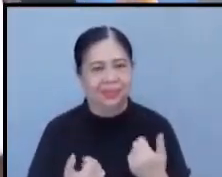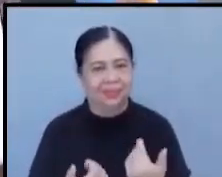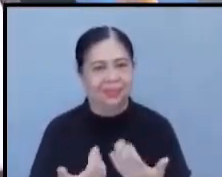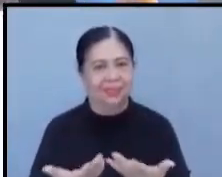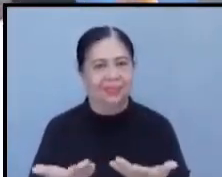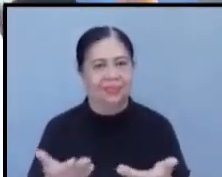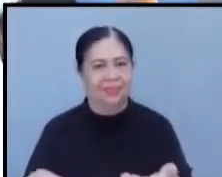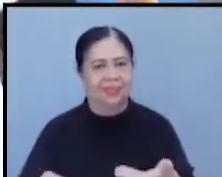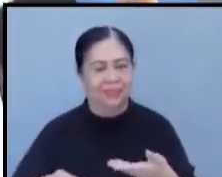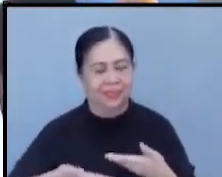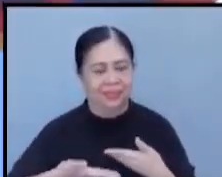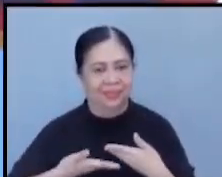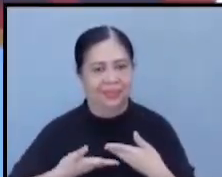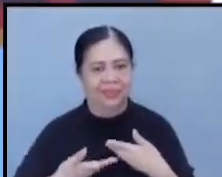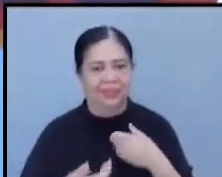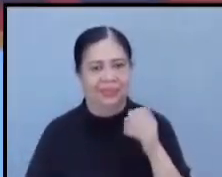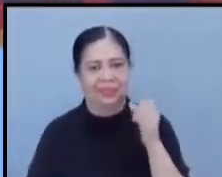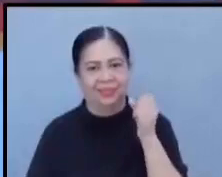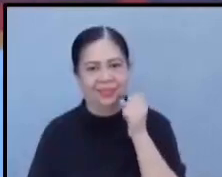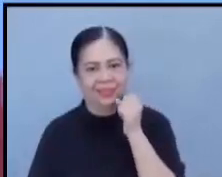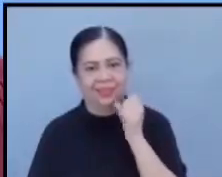welcome Savannah!